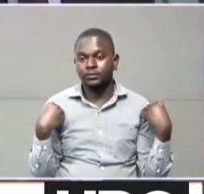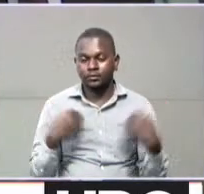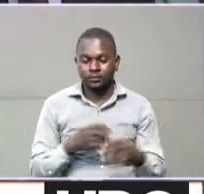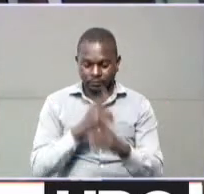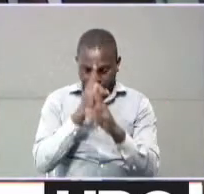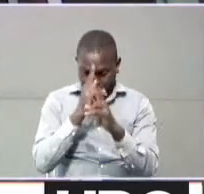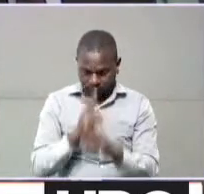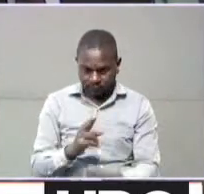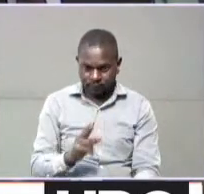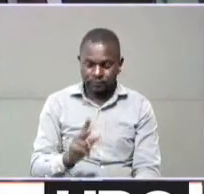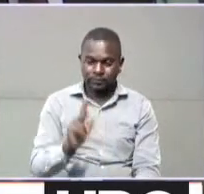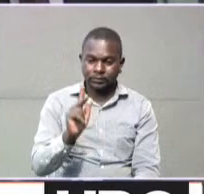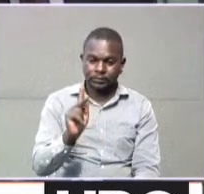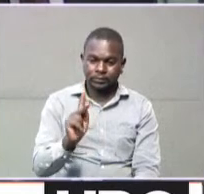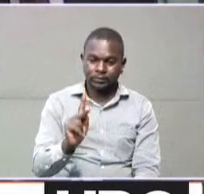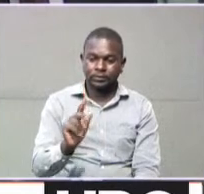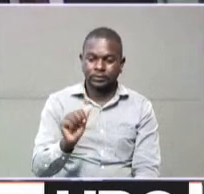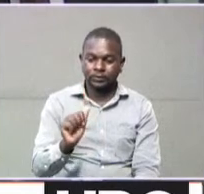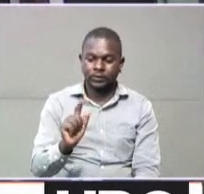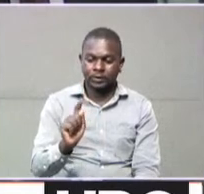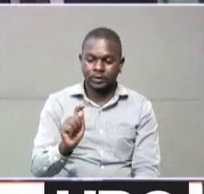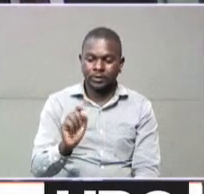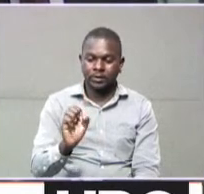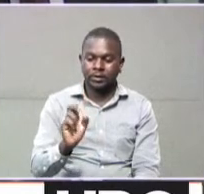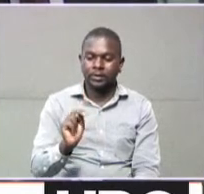honorable katelynia isaac